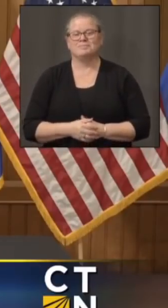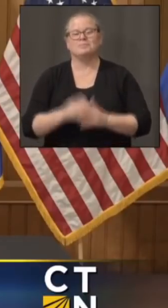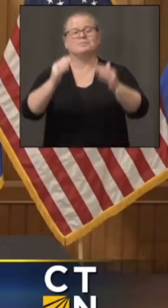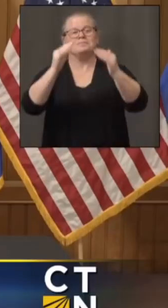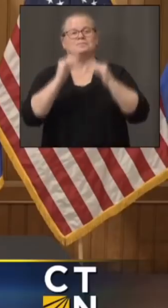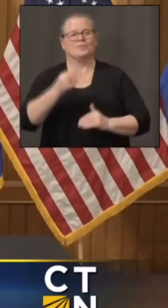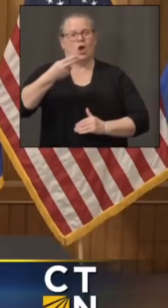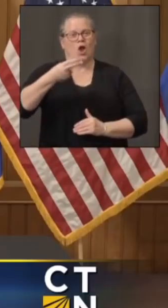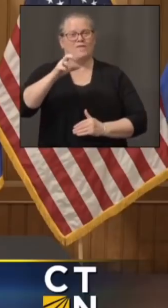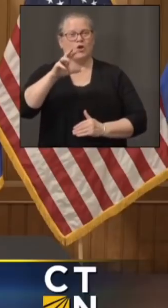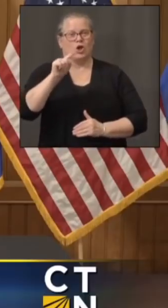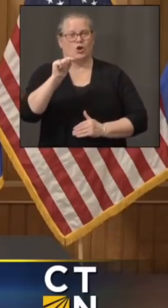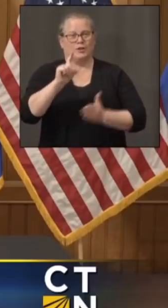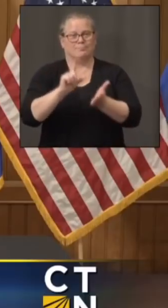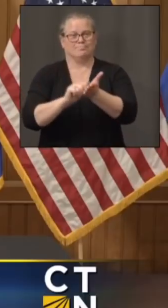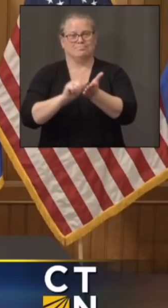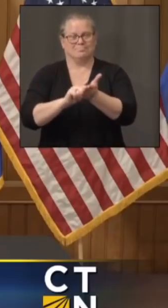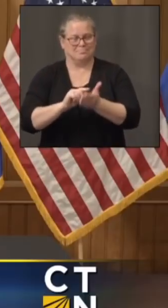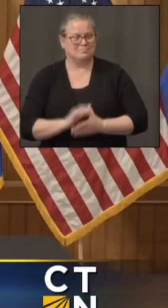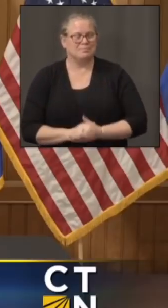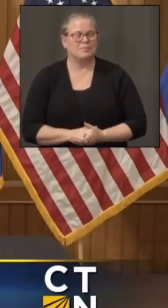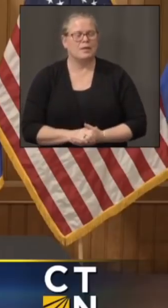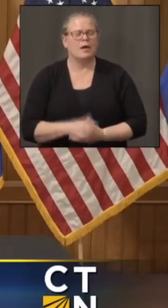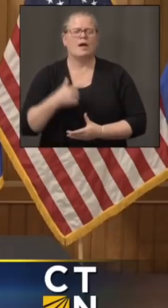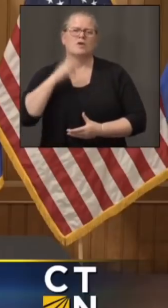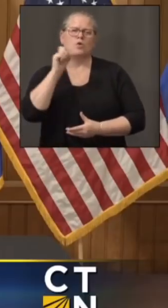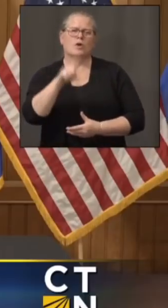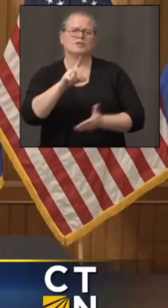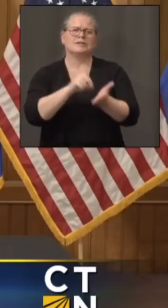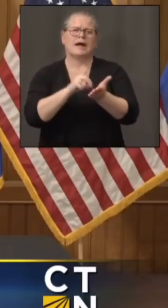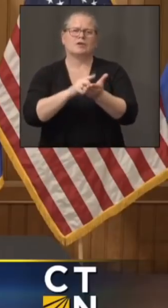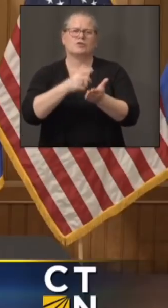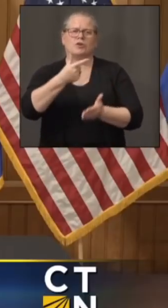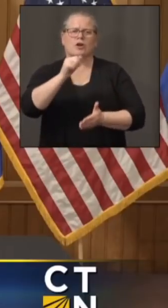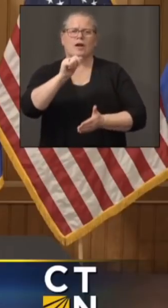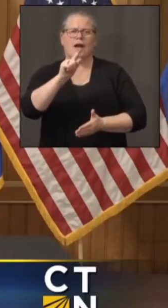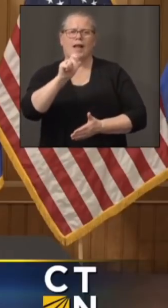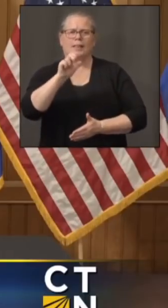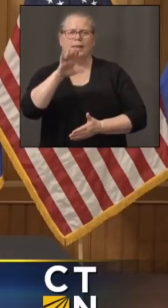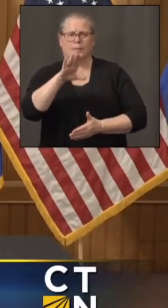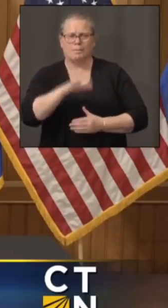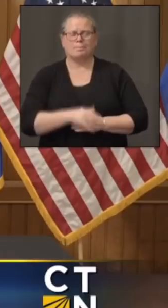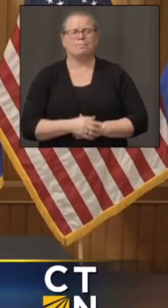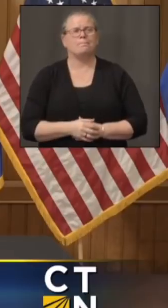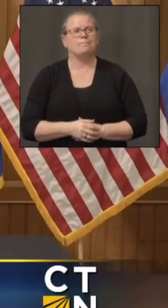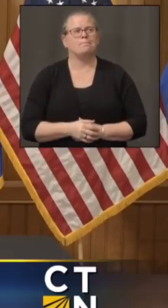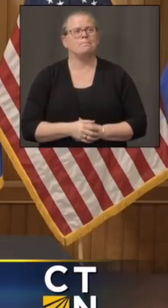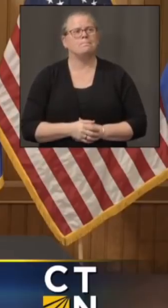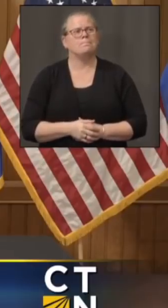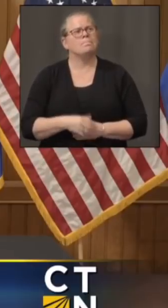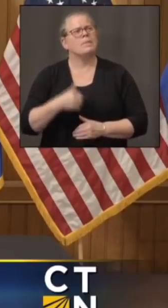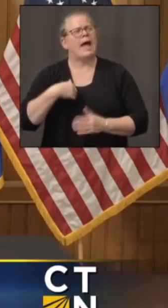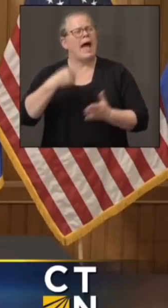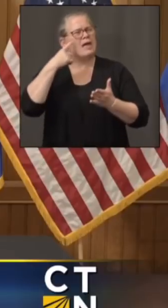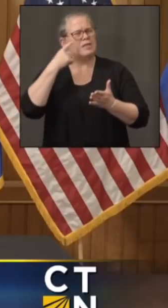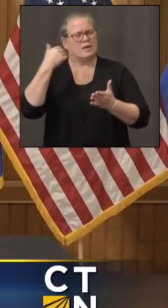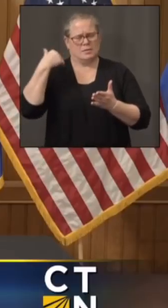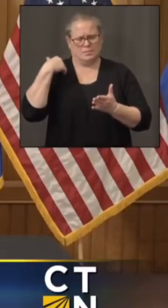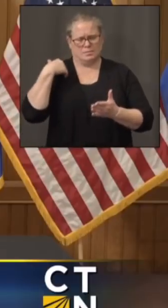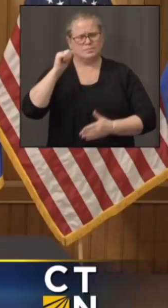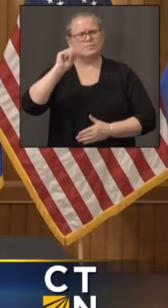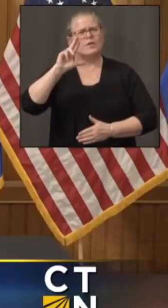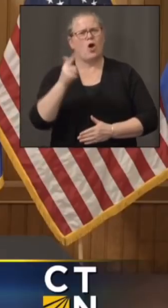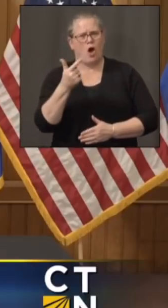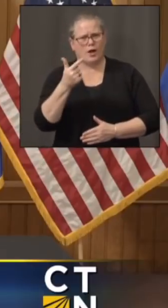Hi, my first question is for Dr. Gottlieb. You were on this call in, I think it was August, and talked about